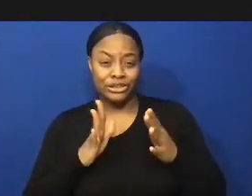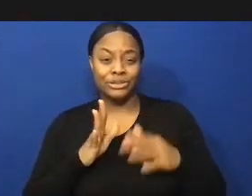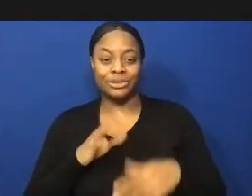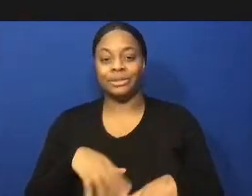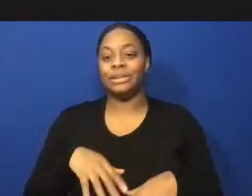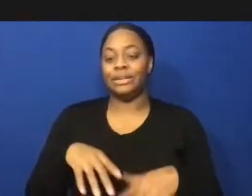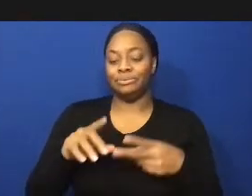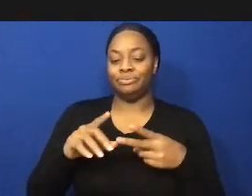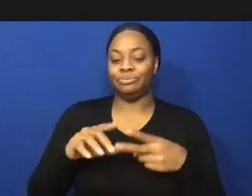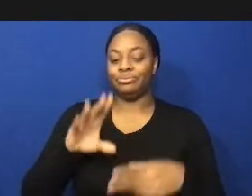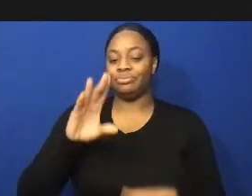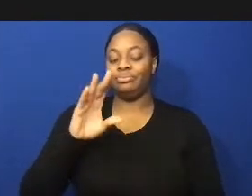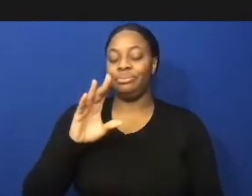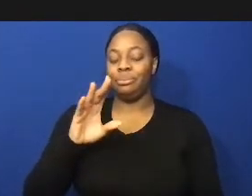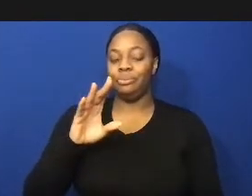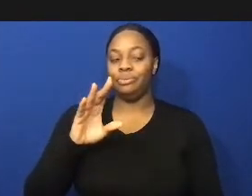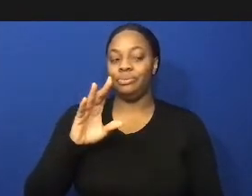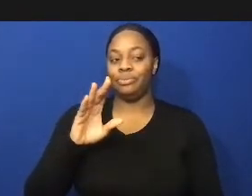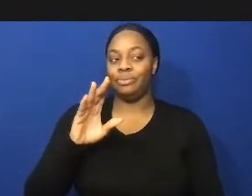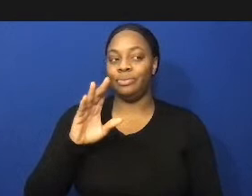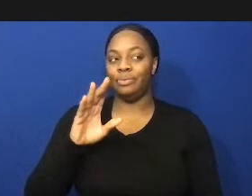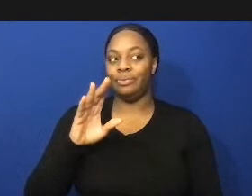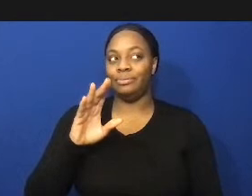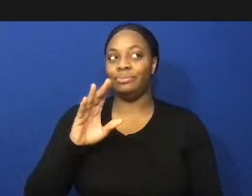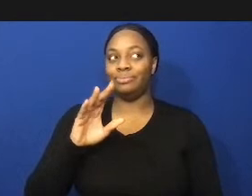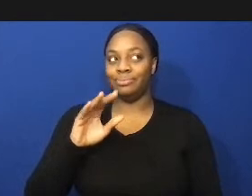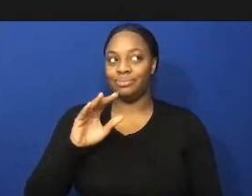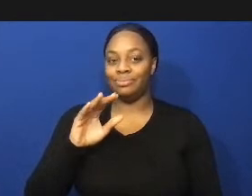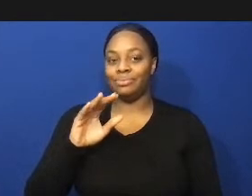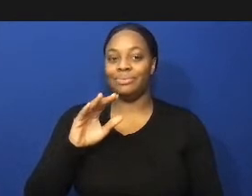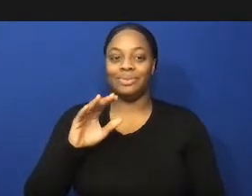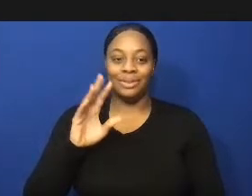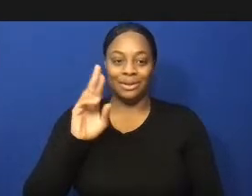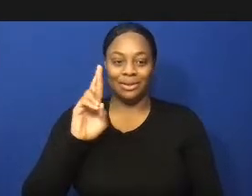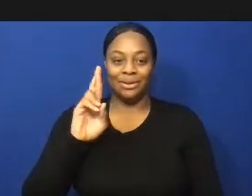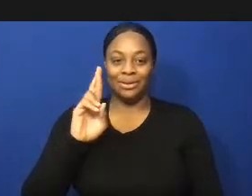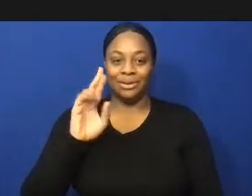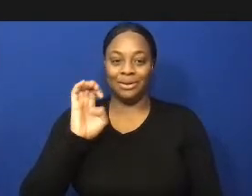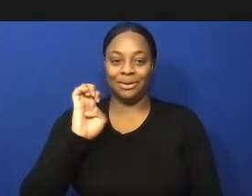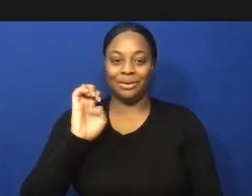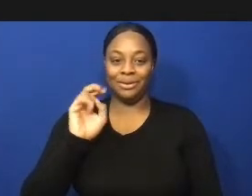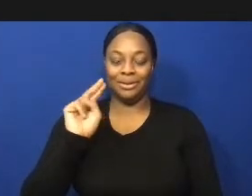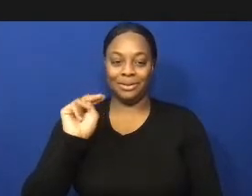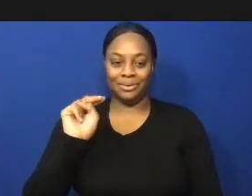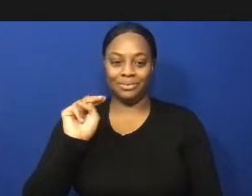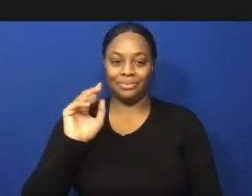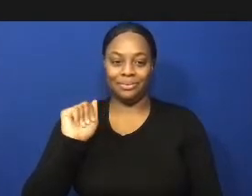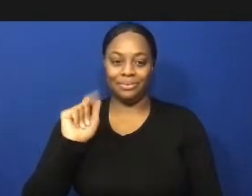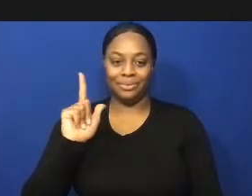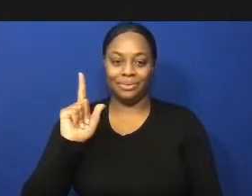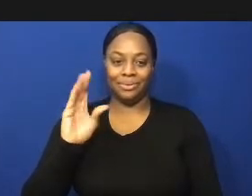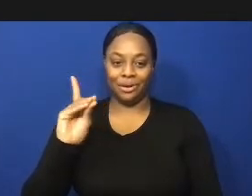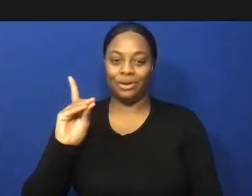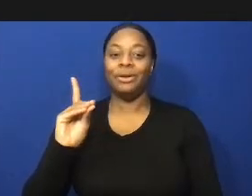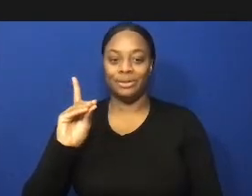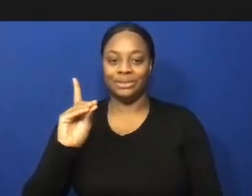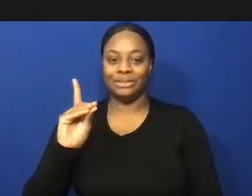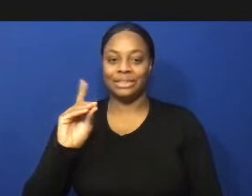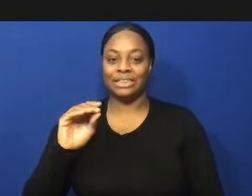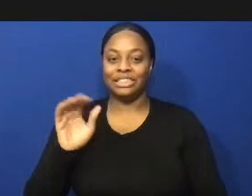Ronald Augustus Fowlin, Jamaican warrior and gourmet chef. And Anne Fowlin, rebel and Renaissance